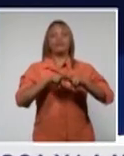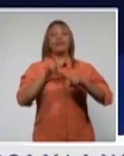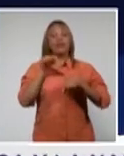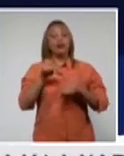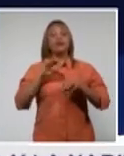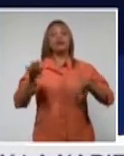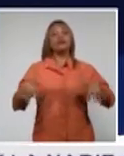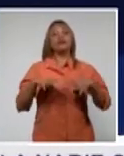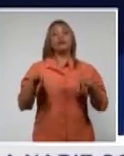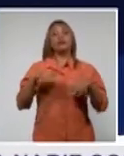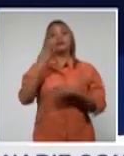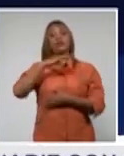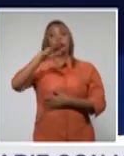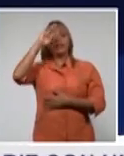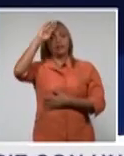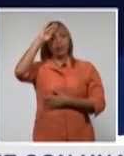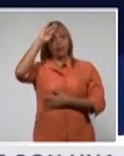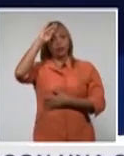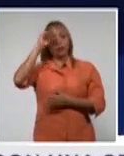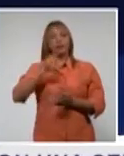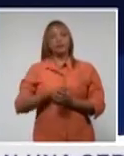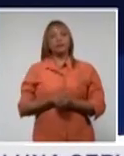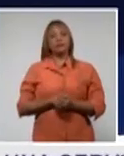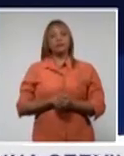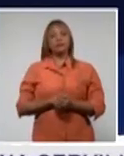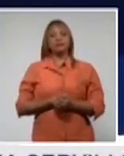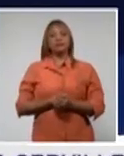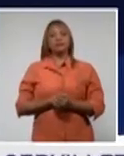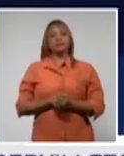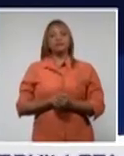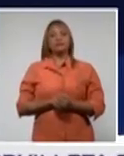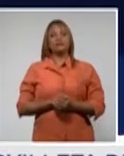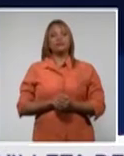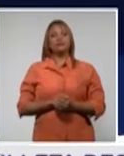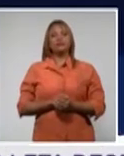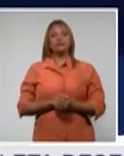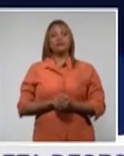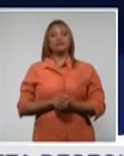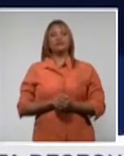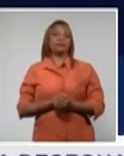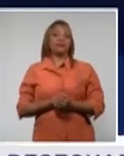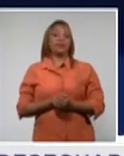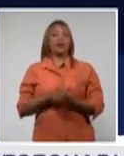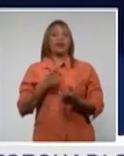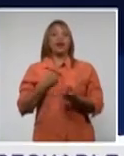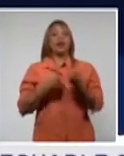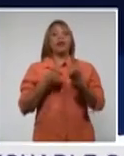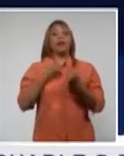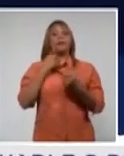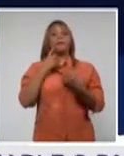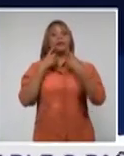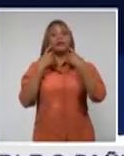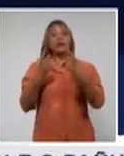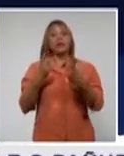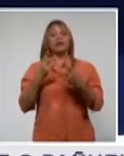are from Havana. This is the situation in Cuba, with important episodes of